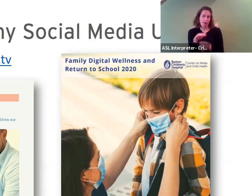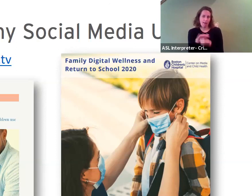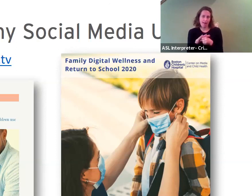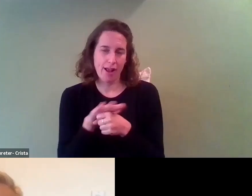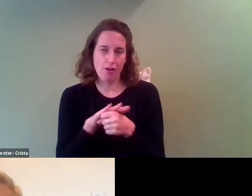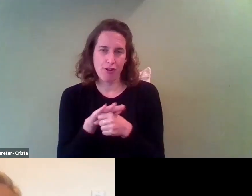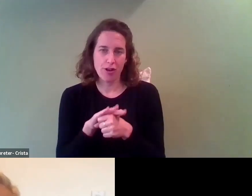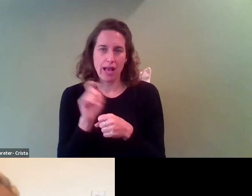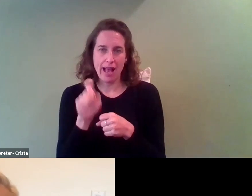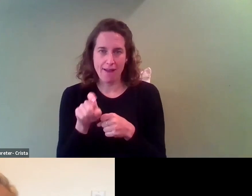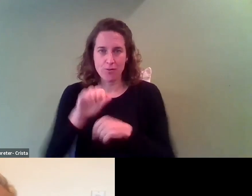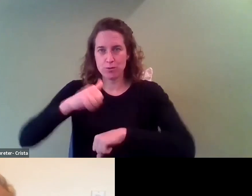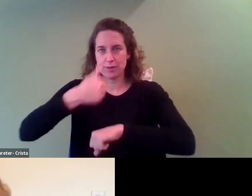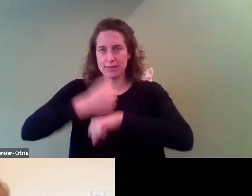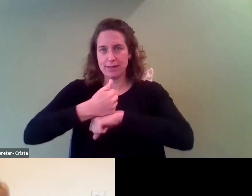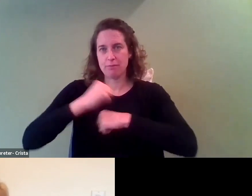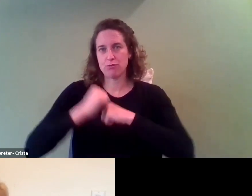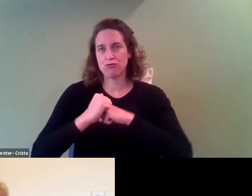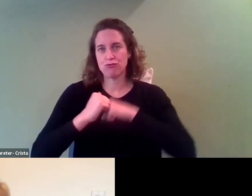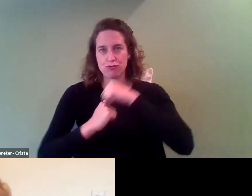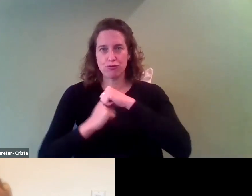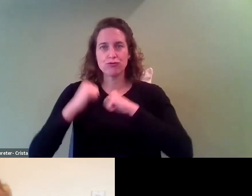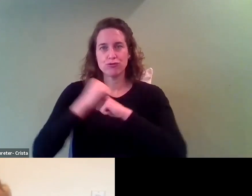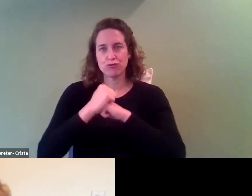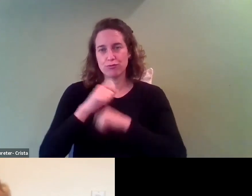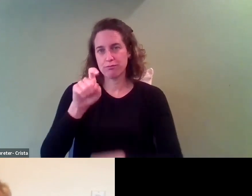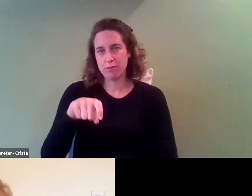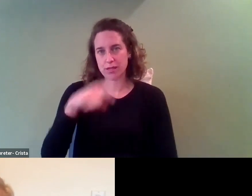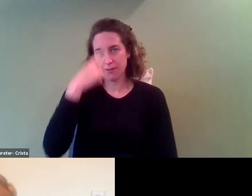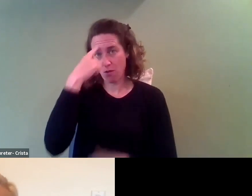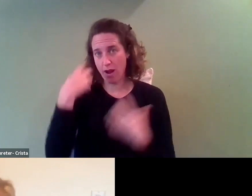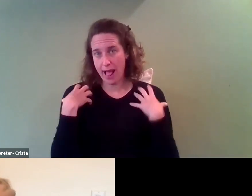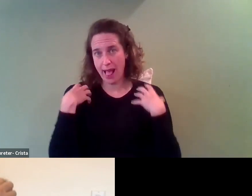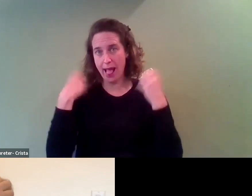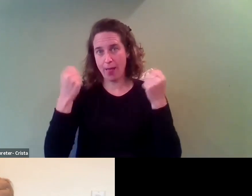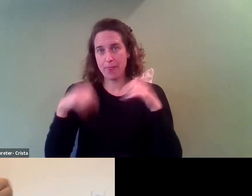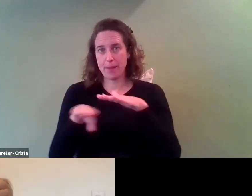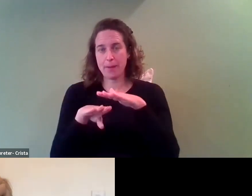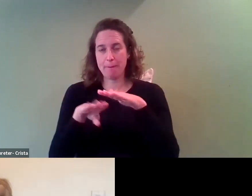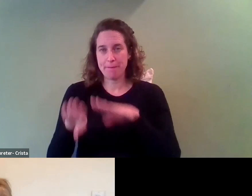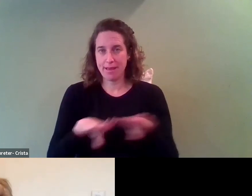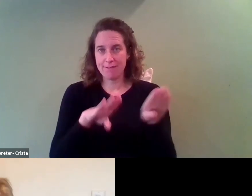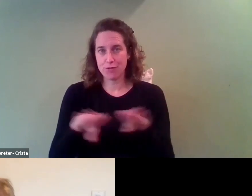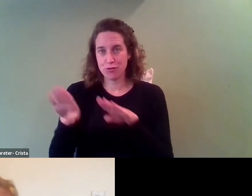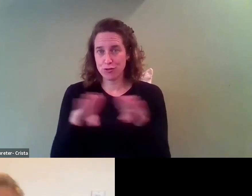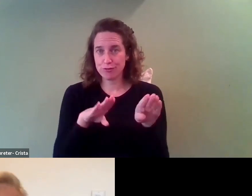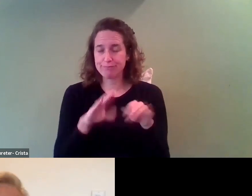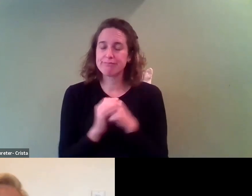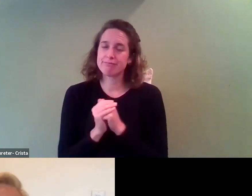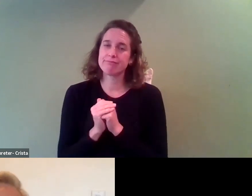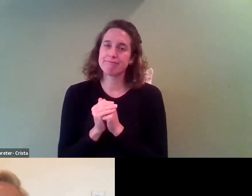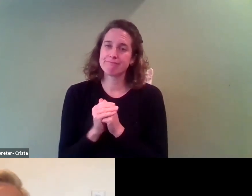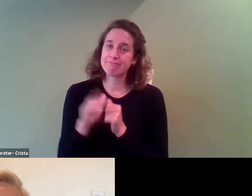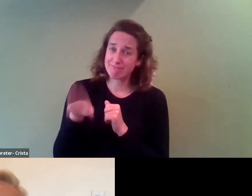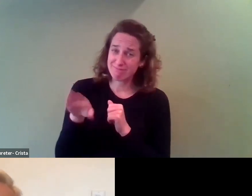in structures for healthy behavior. So, say, look, if